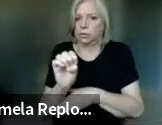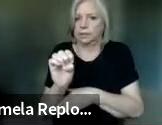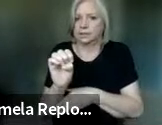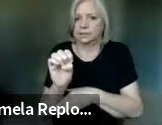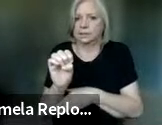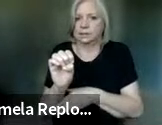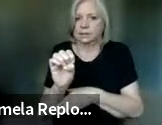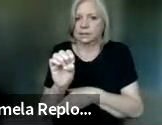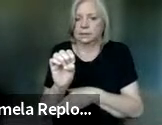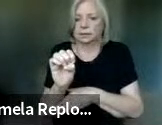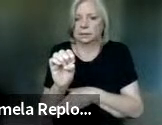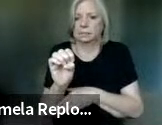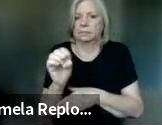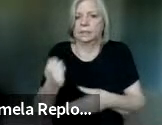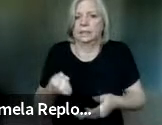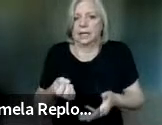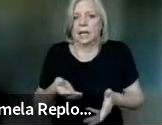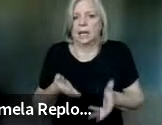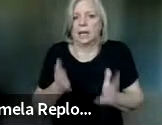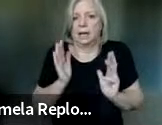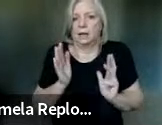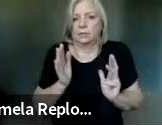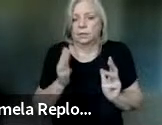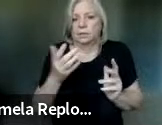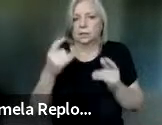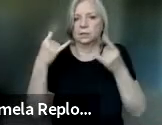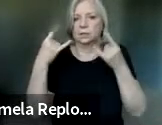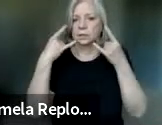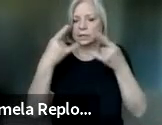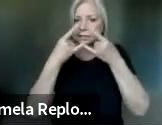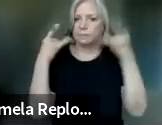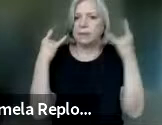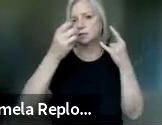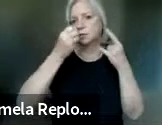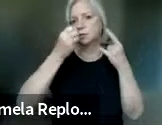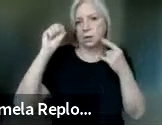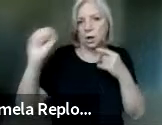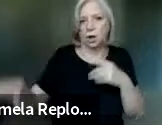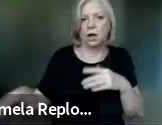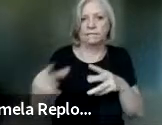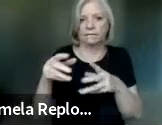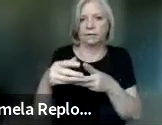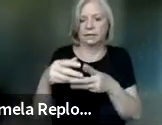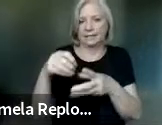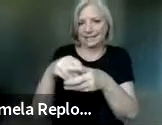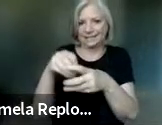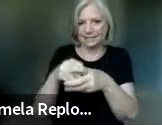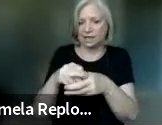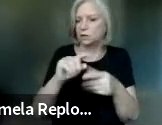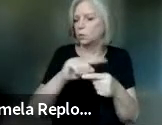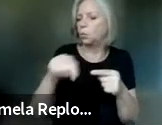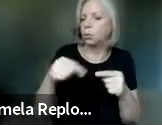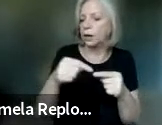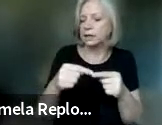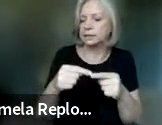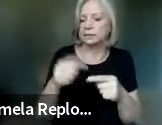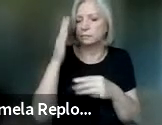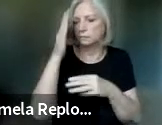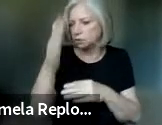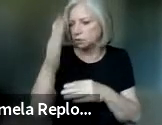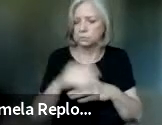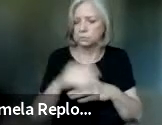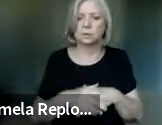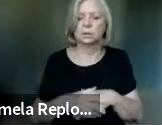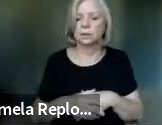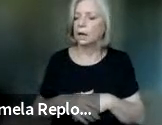Alameda County? A good question. It's always been difficult to predict the future with